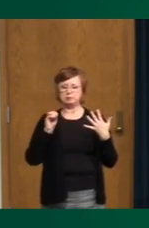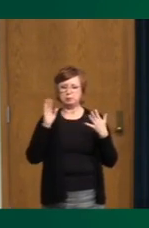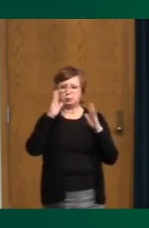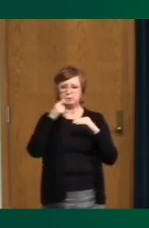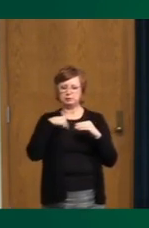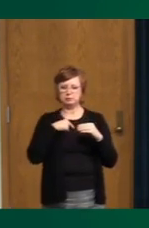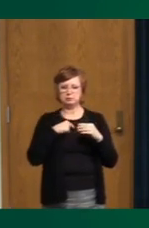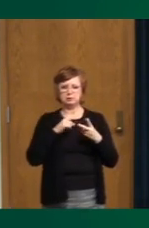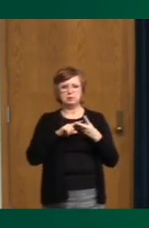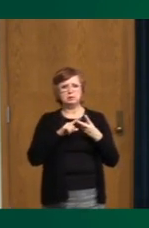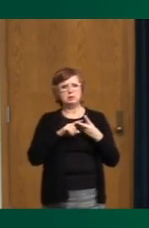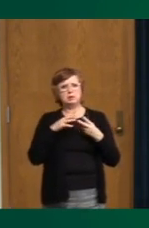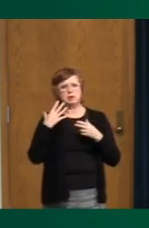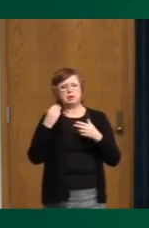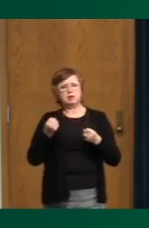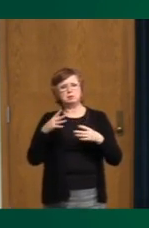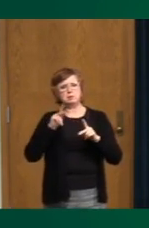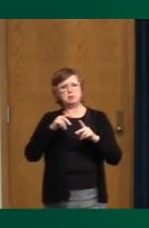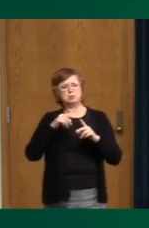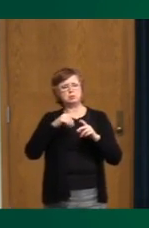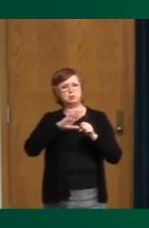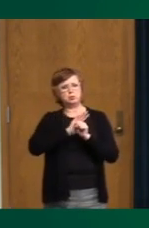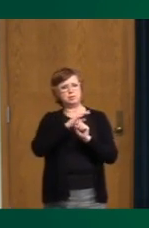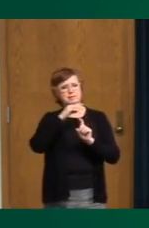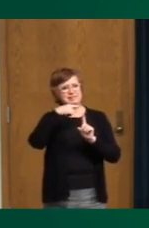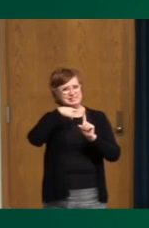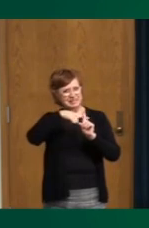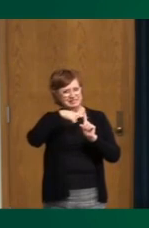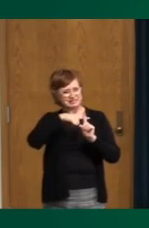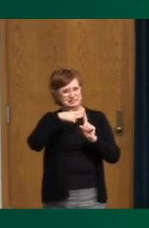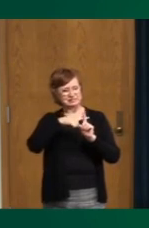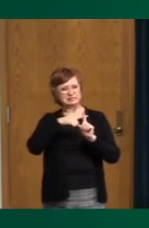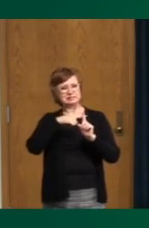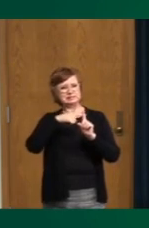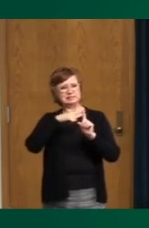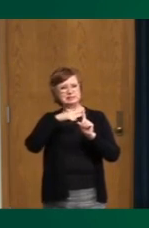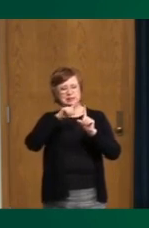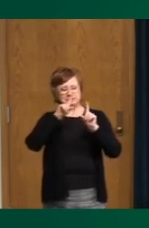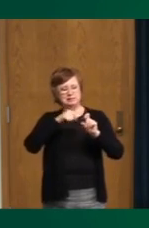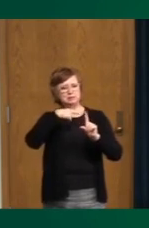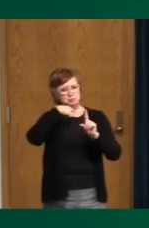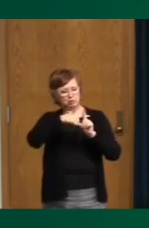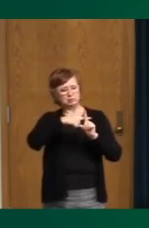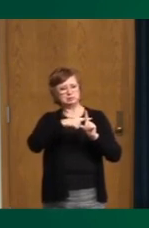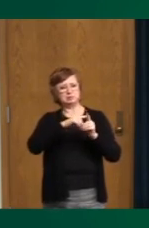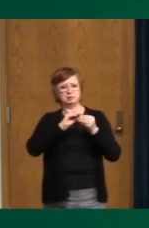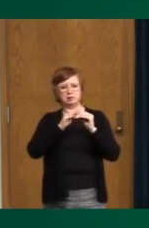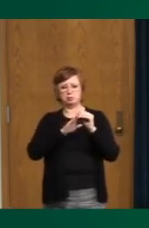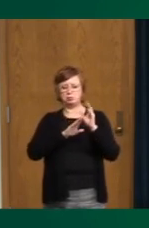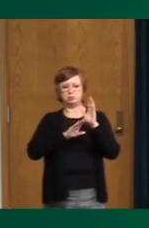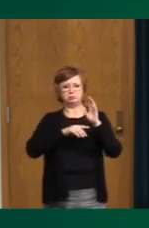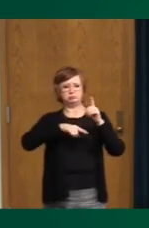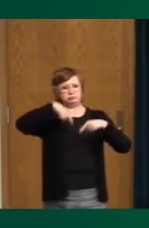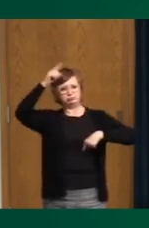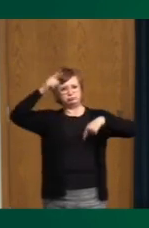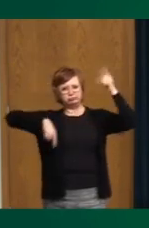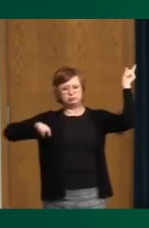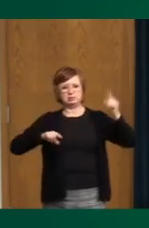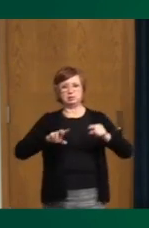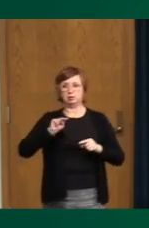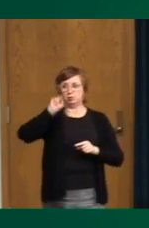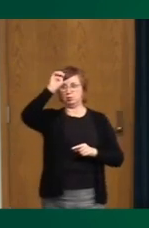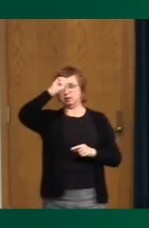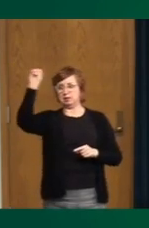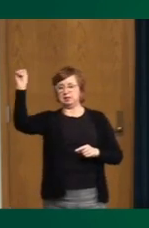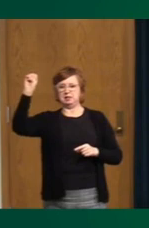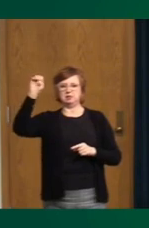in localized areas fluctuates, but in some cases it's higher. So, for example, in the far northwest, far northeast, it's around 10 to